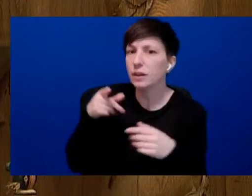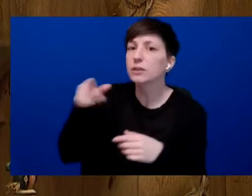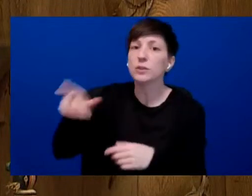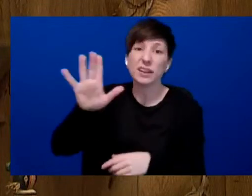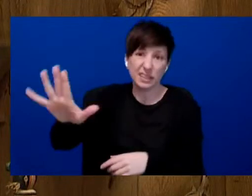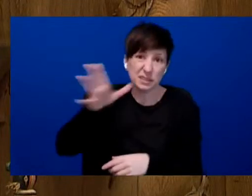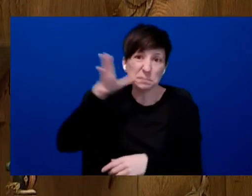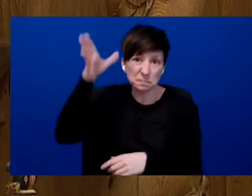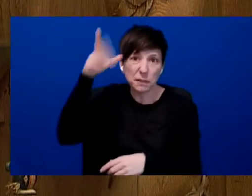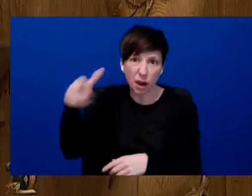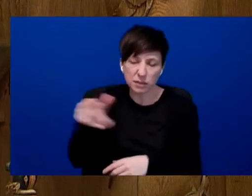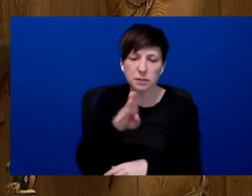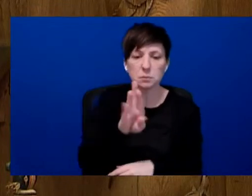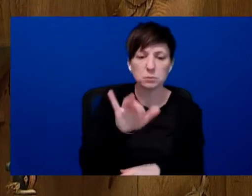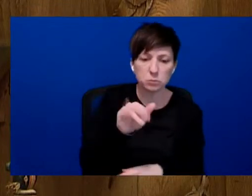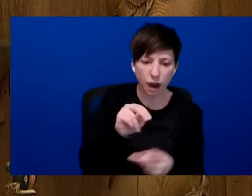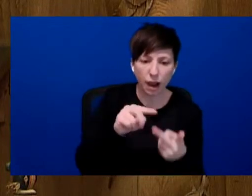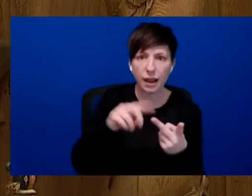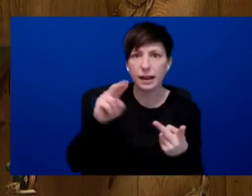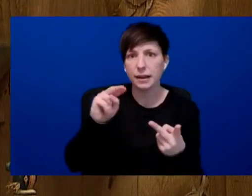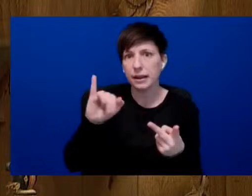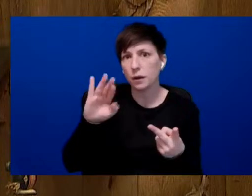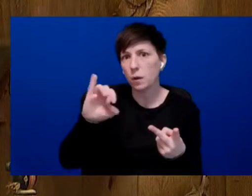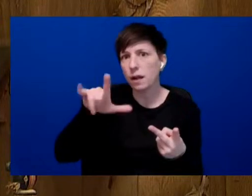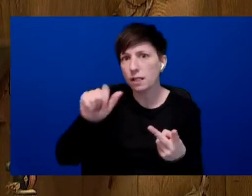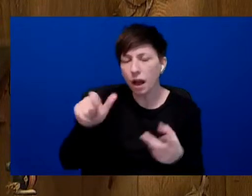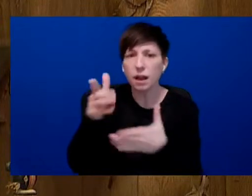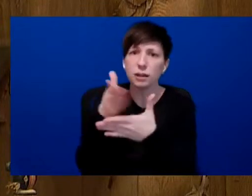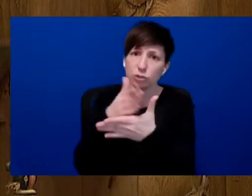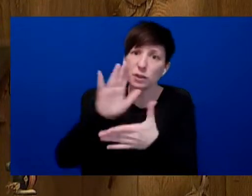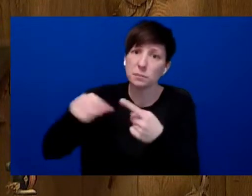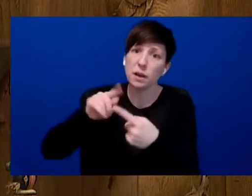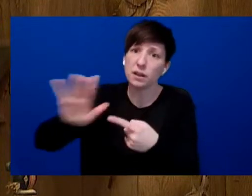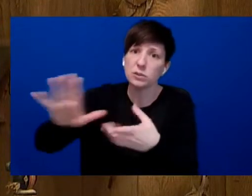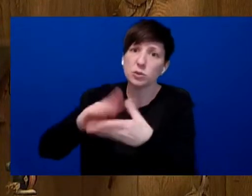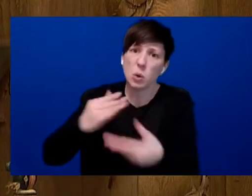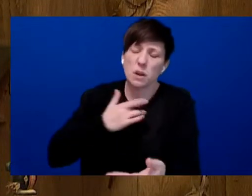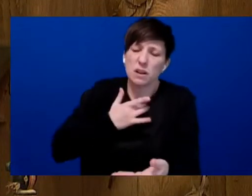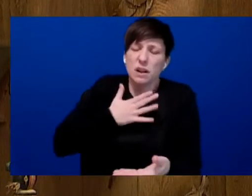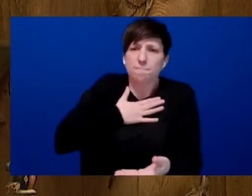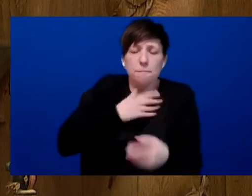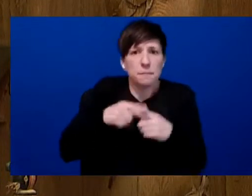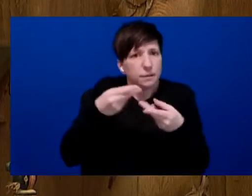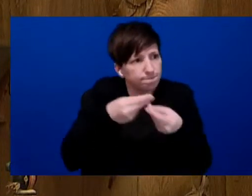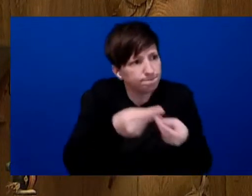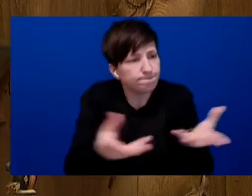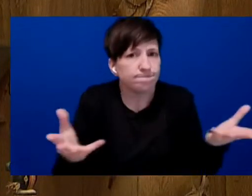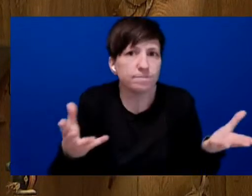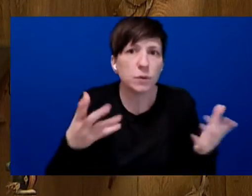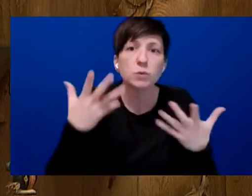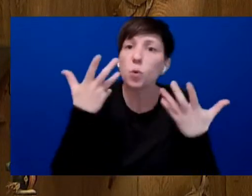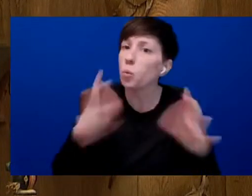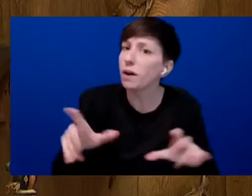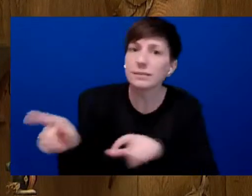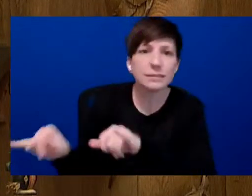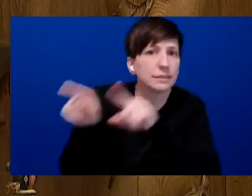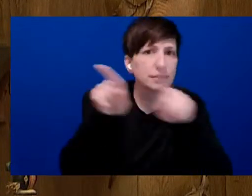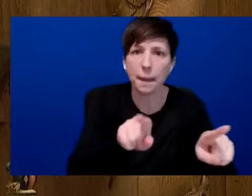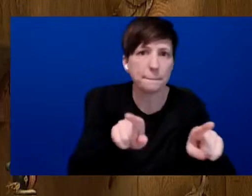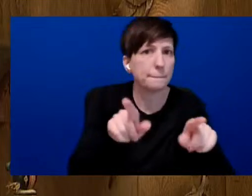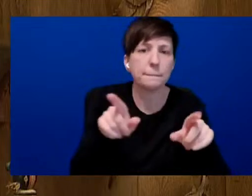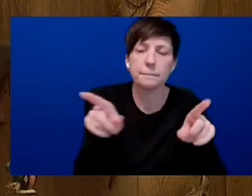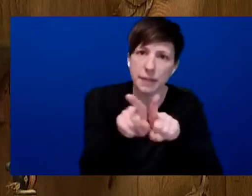story to raise awareness and prevent this tragedy from happening to other families. This builds